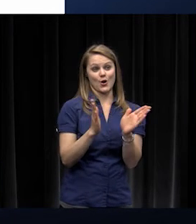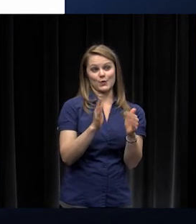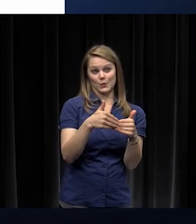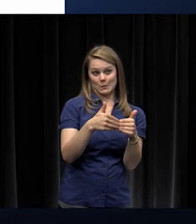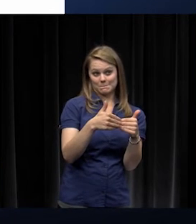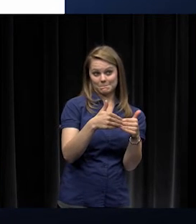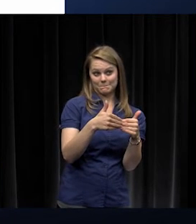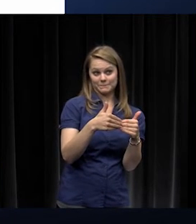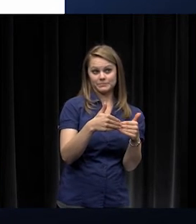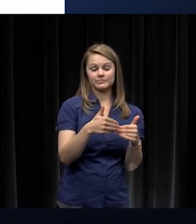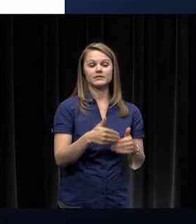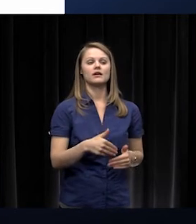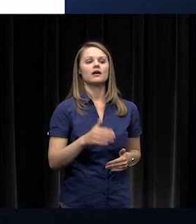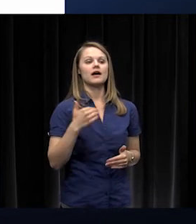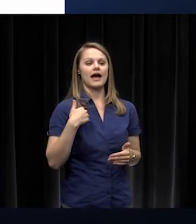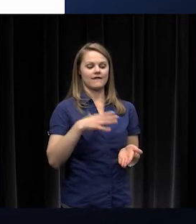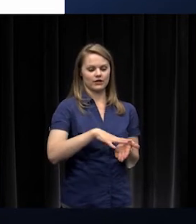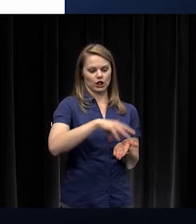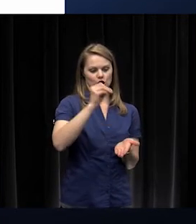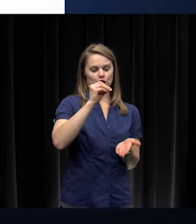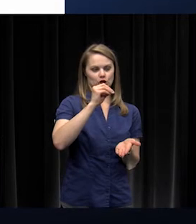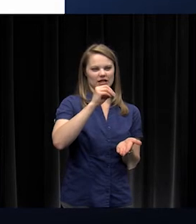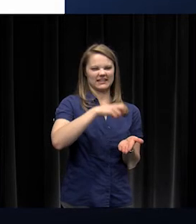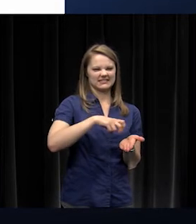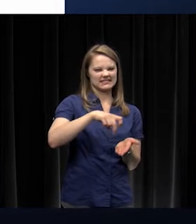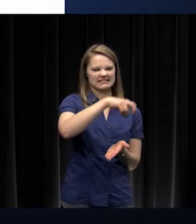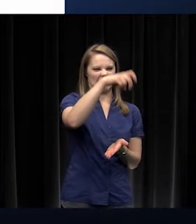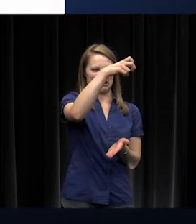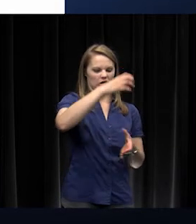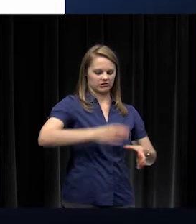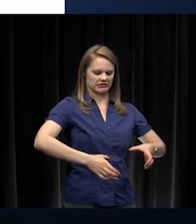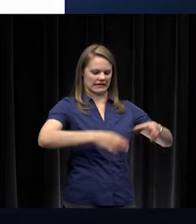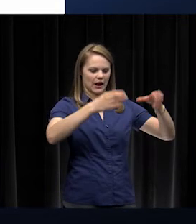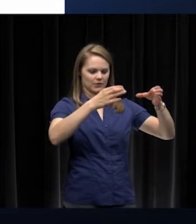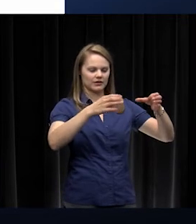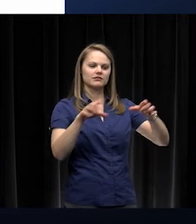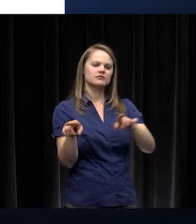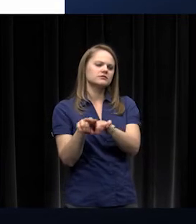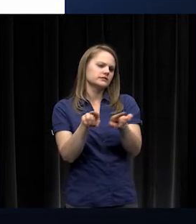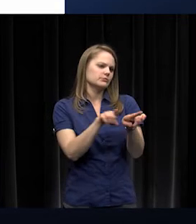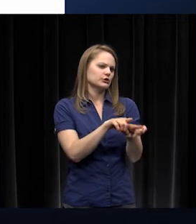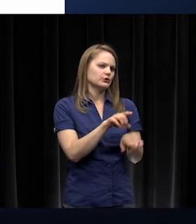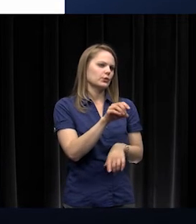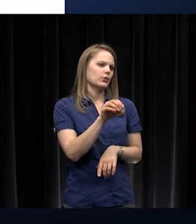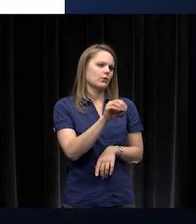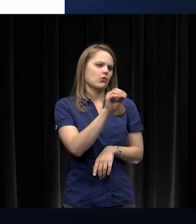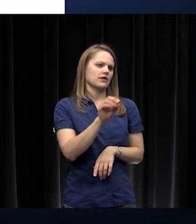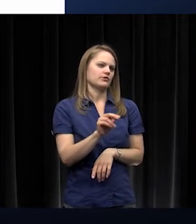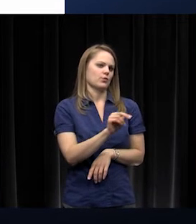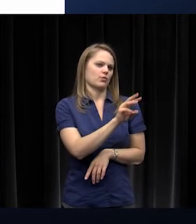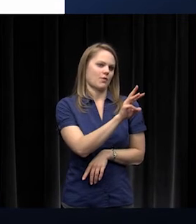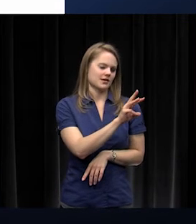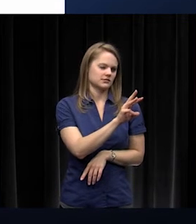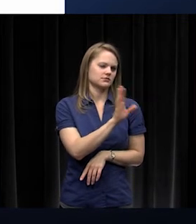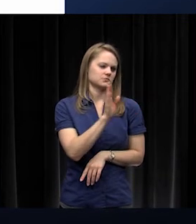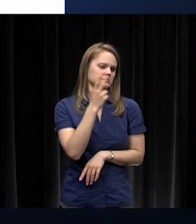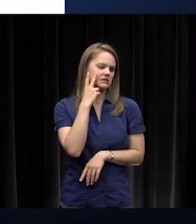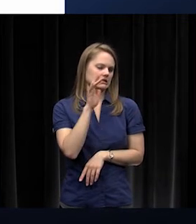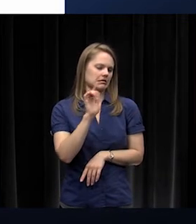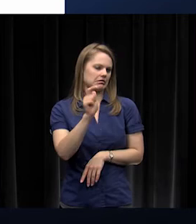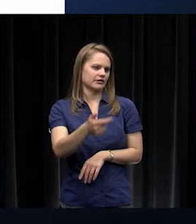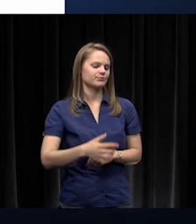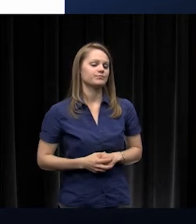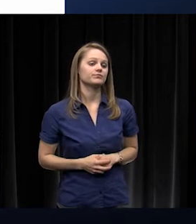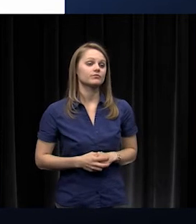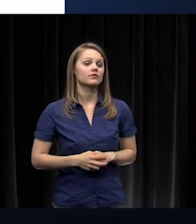addition. We have a learning stair tower similar to Olathe West that's going in our addition, and you'll see that on some of the rendering slides coming. And then we have a